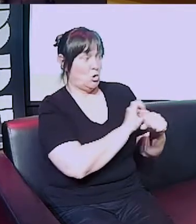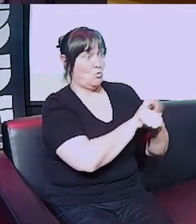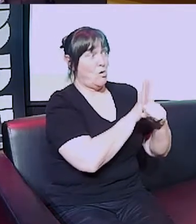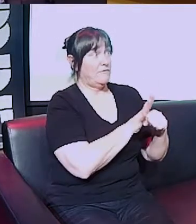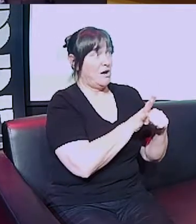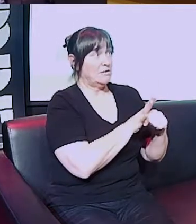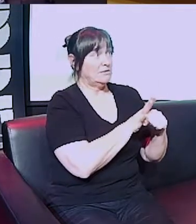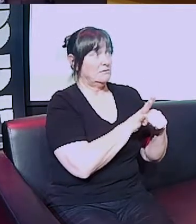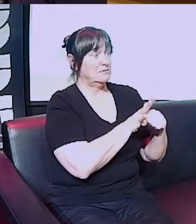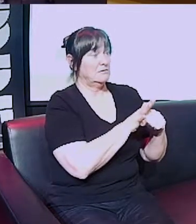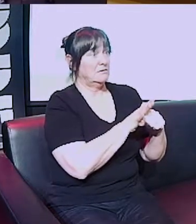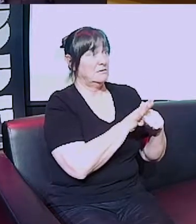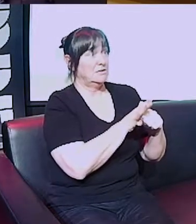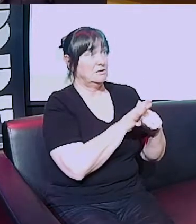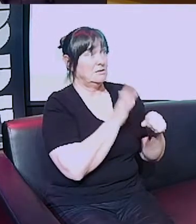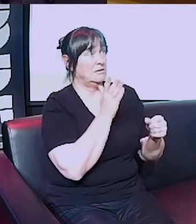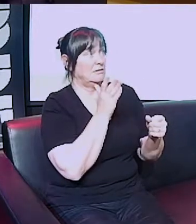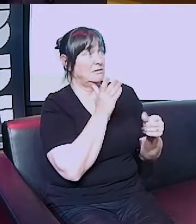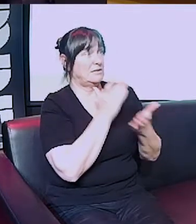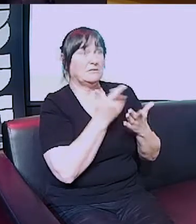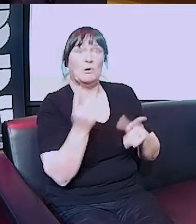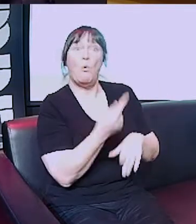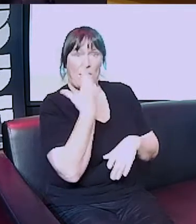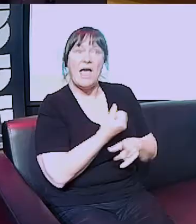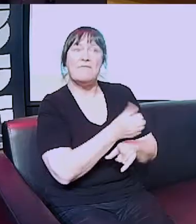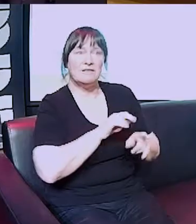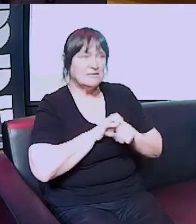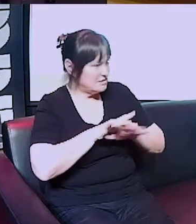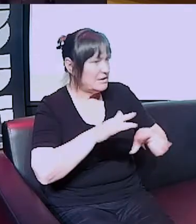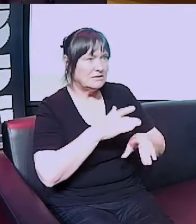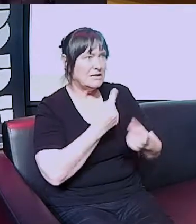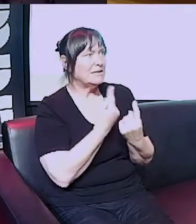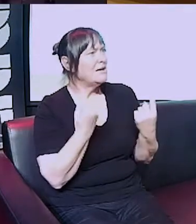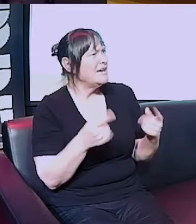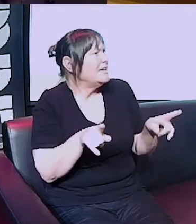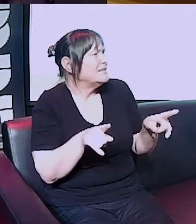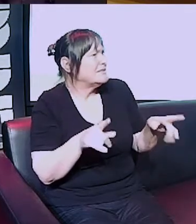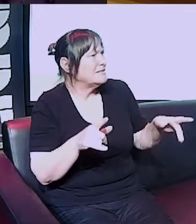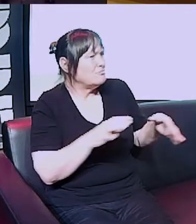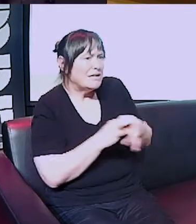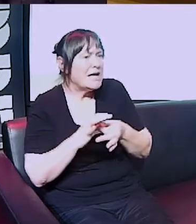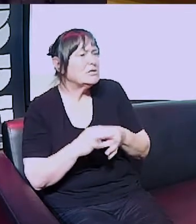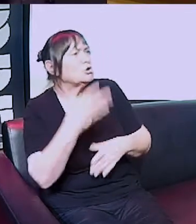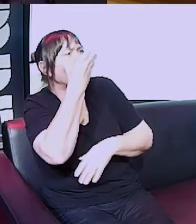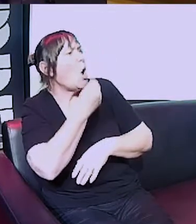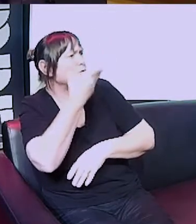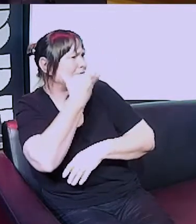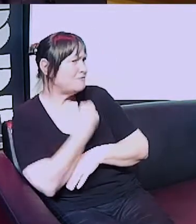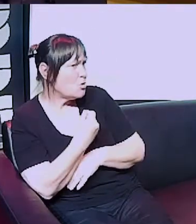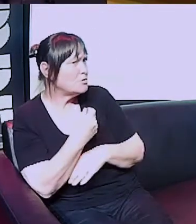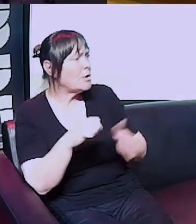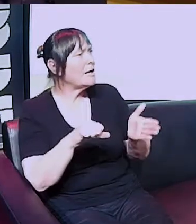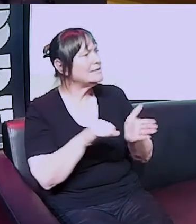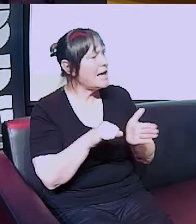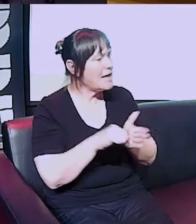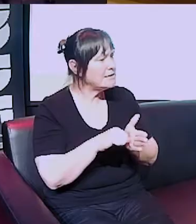coronavirus, is something that's actually been around. We've all got it. It's akin to colds and flu. So it's very hard. Even